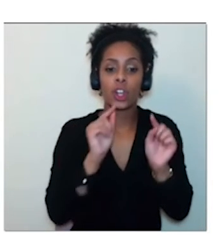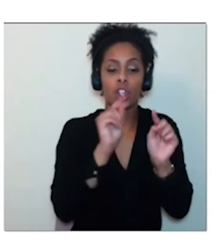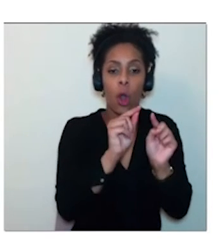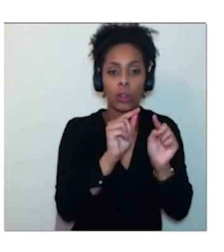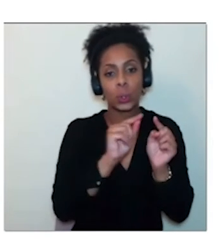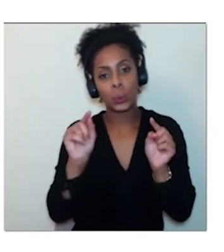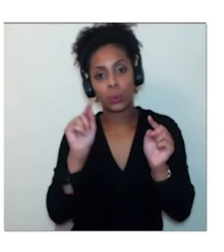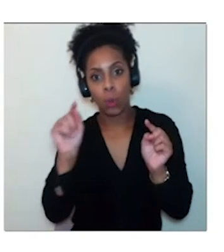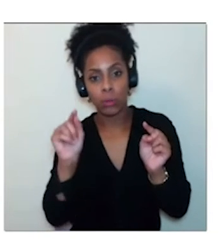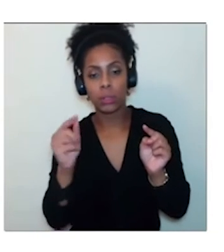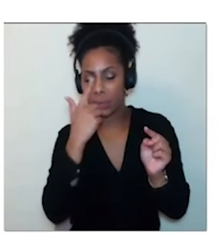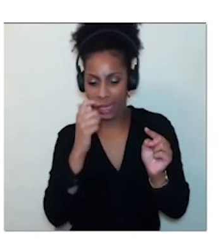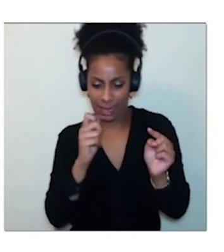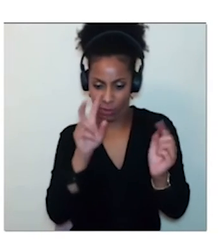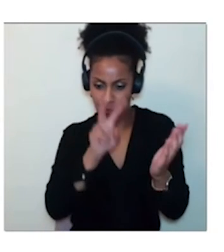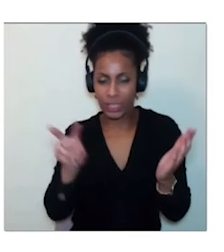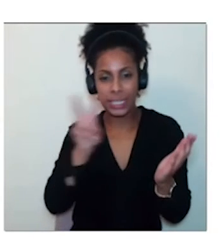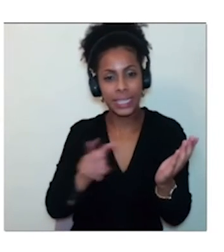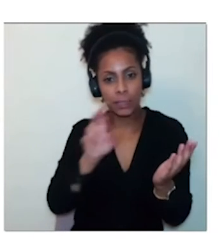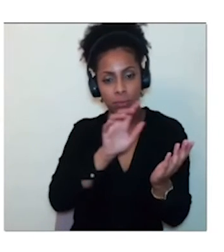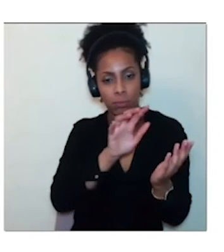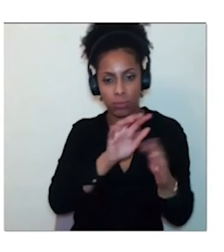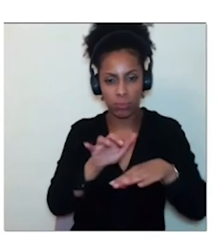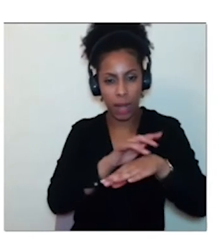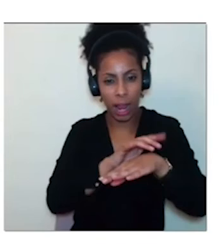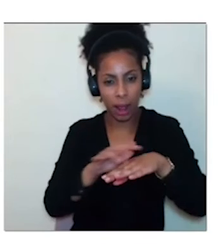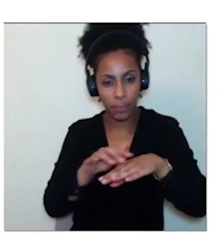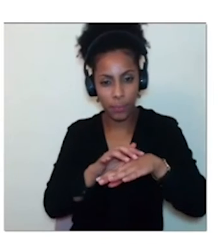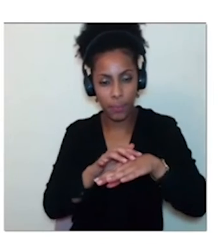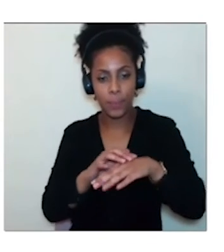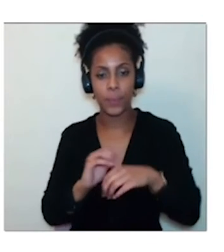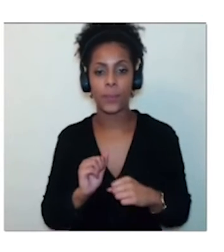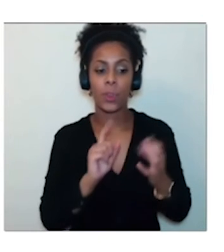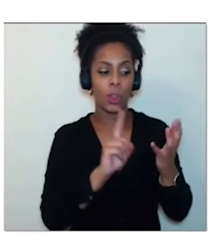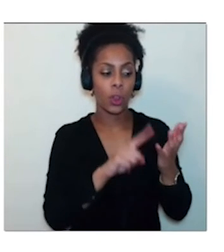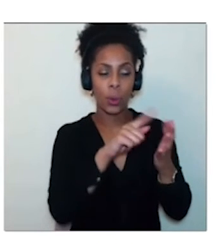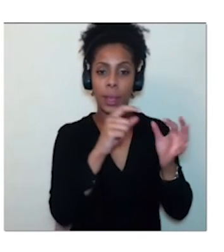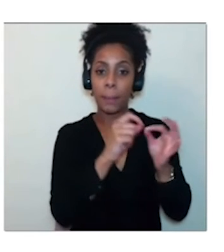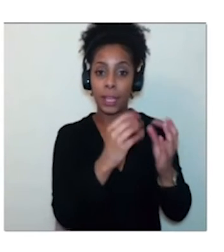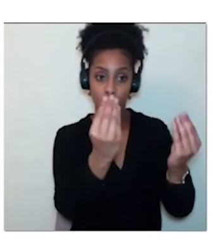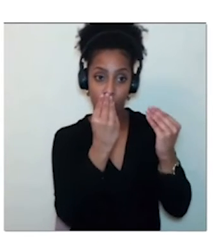in full. UEB training is available online, and for people with sight